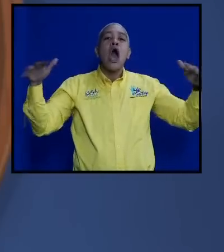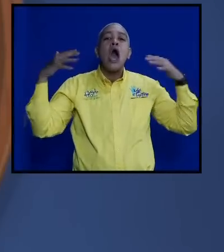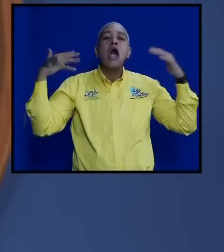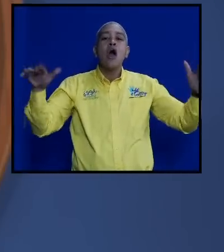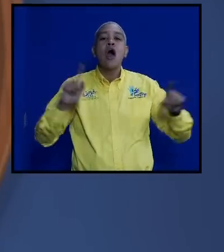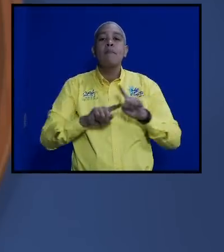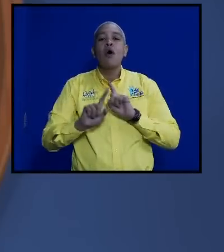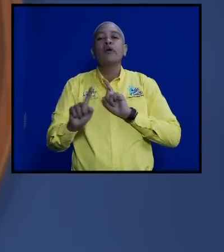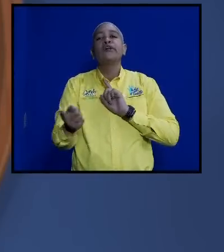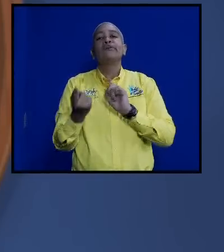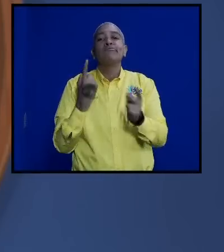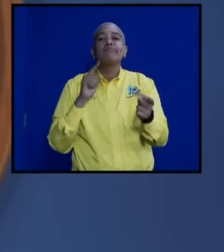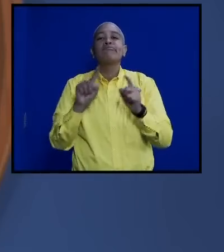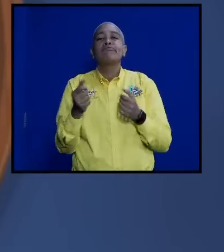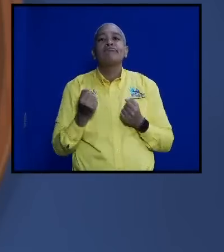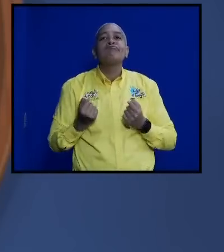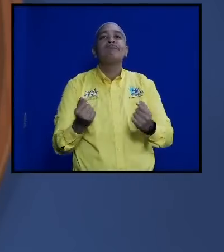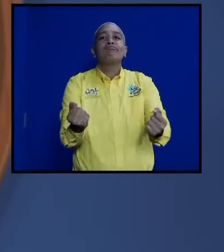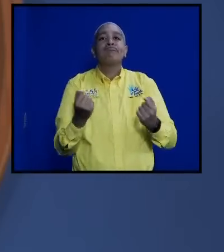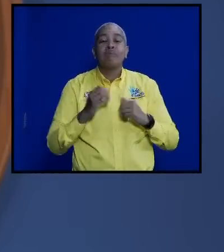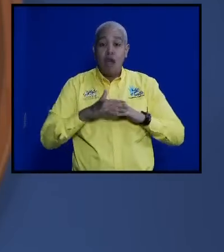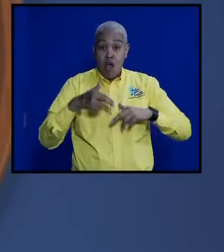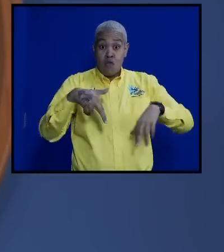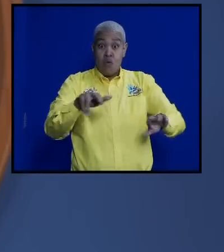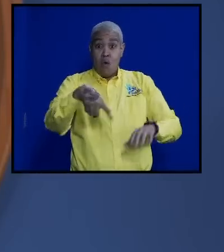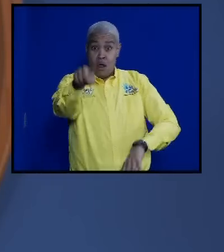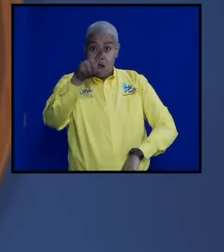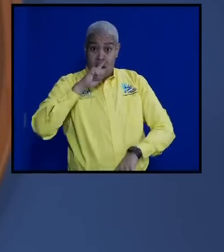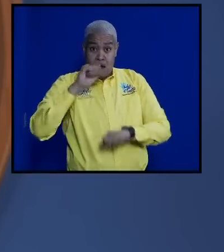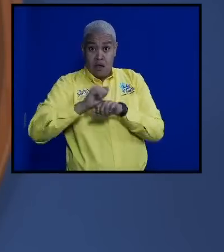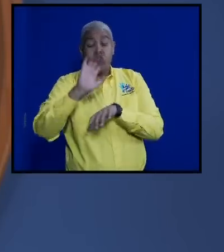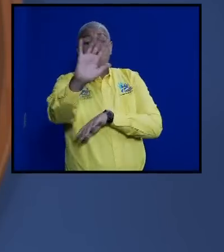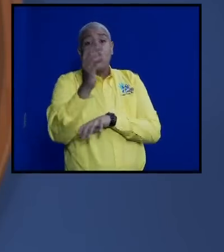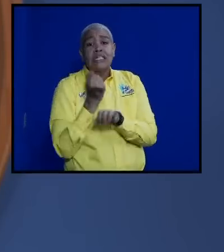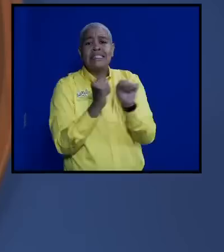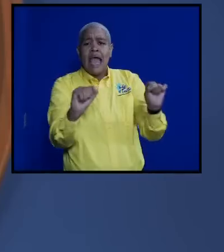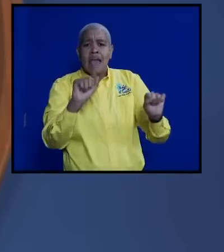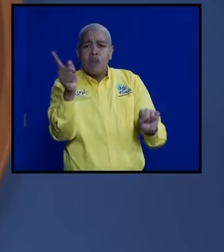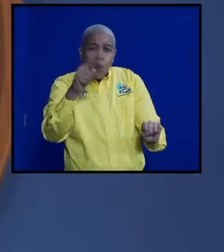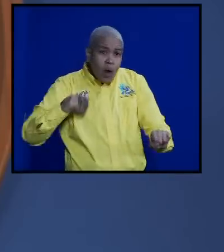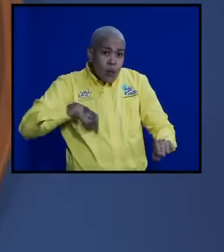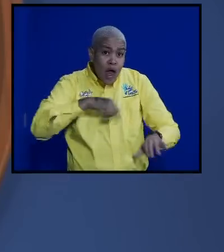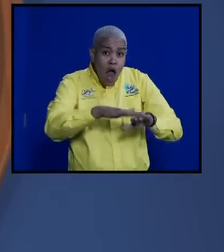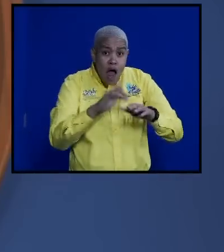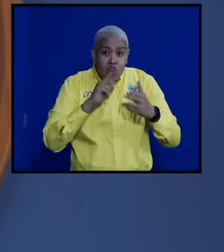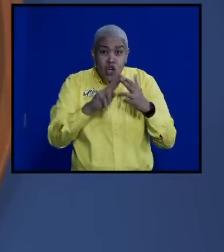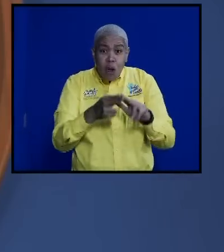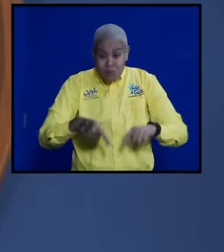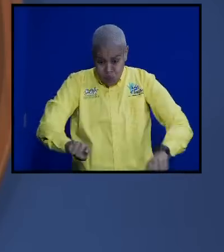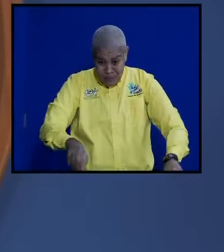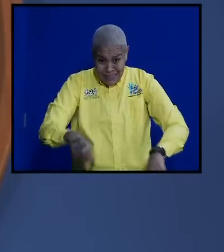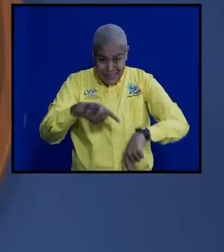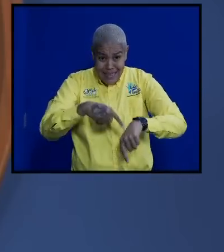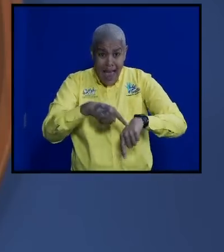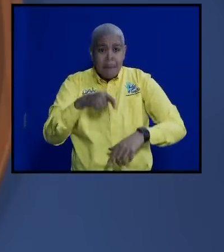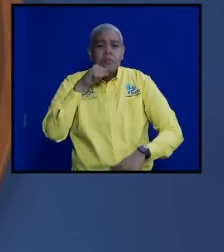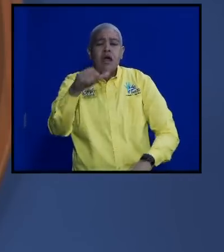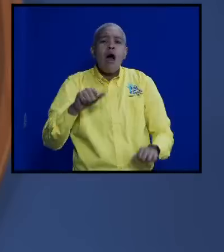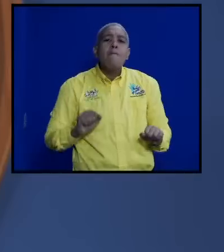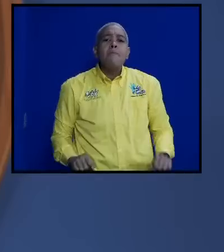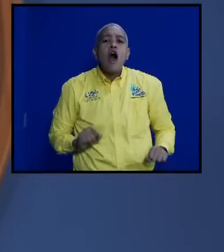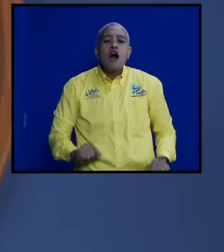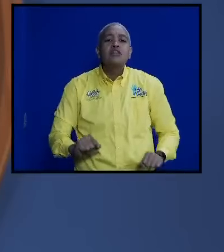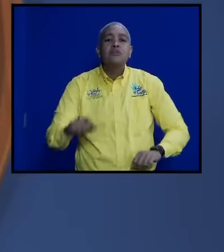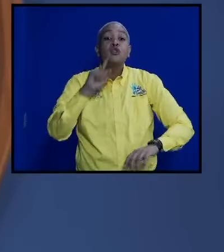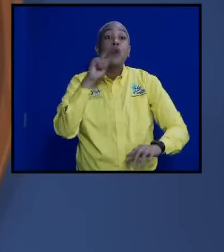roadways. They are there for your safety, and whereas we are out in our numbers for this period, it is not possible